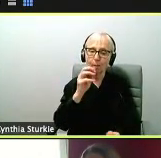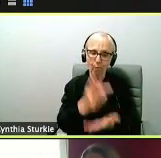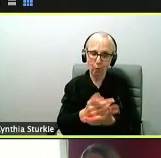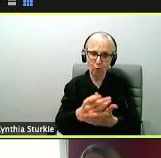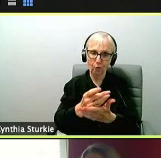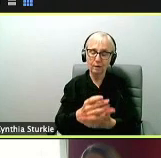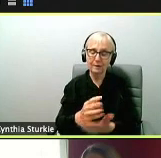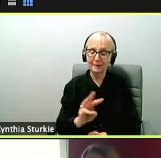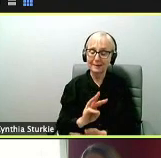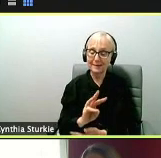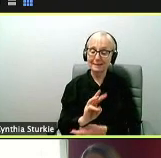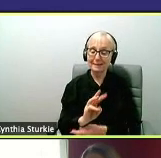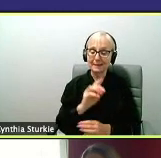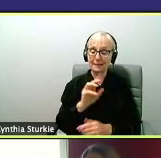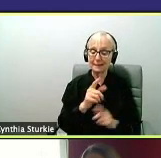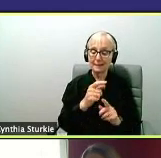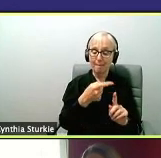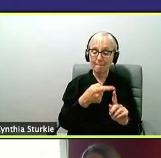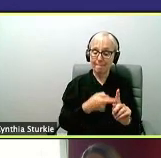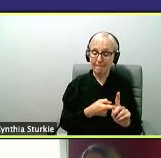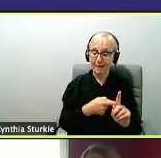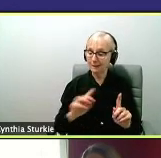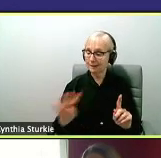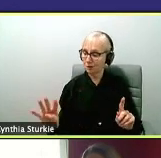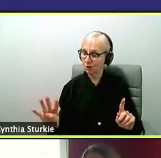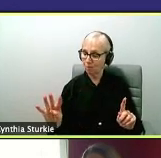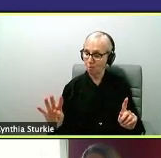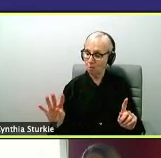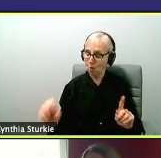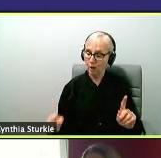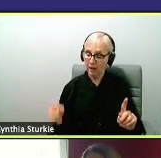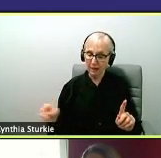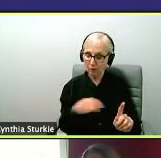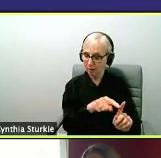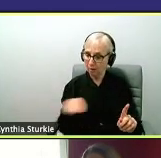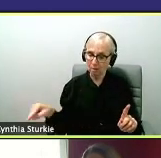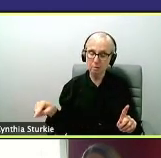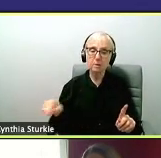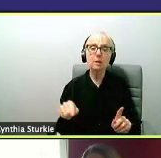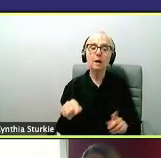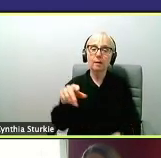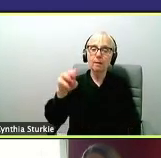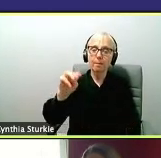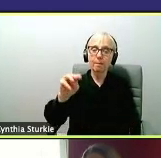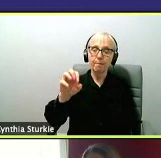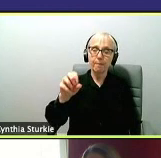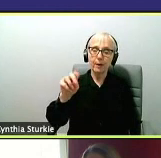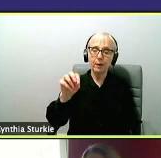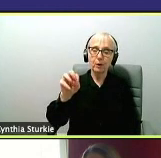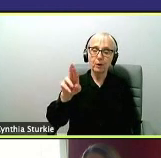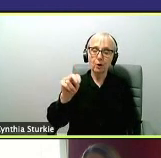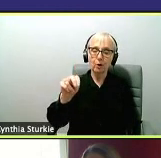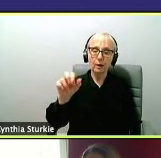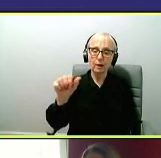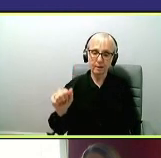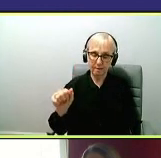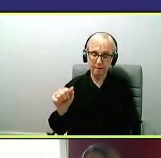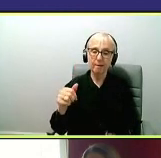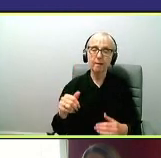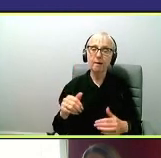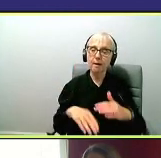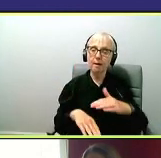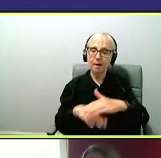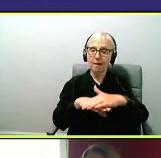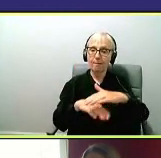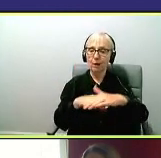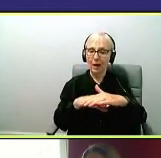children 6 months through 4 years of age. The Moderna vaccine is a little bit different in terms of upper age